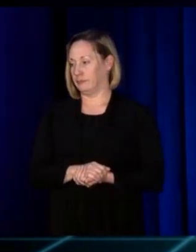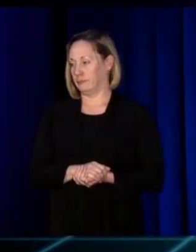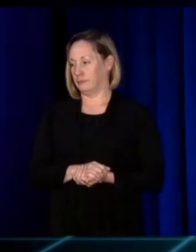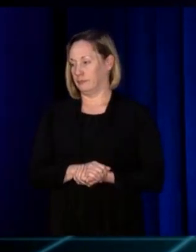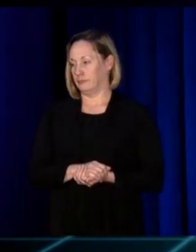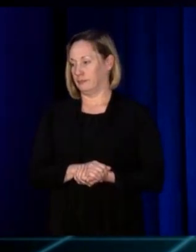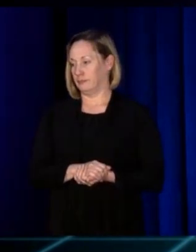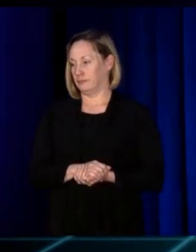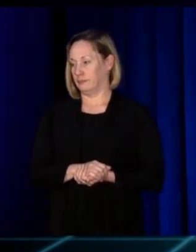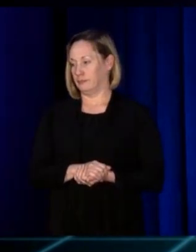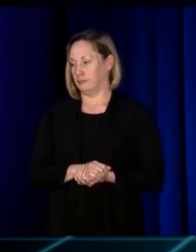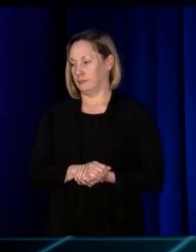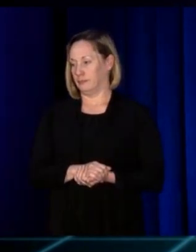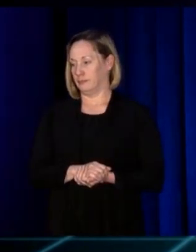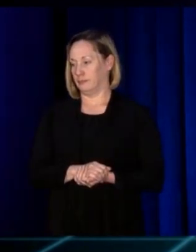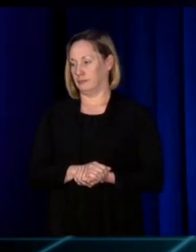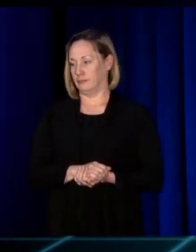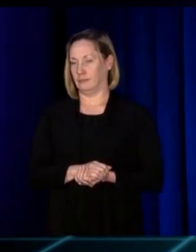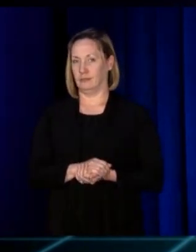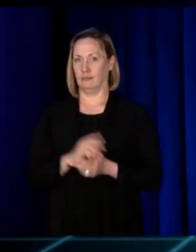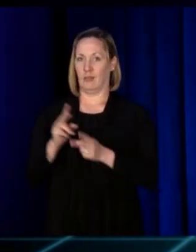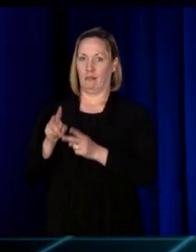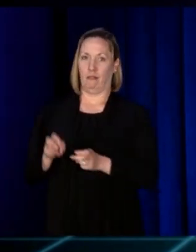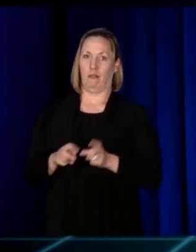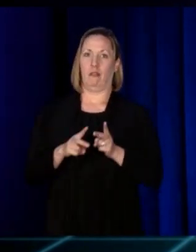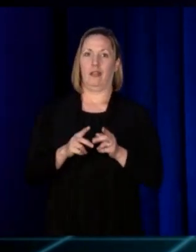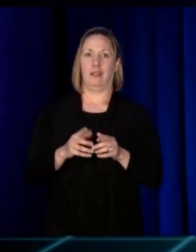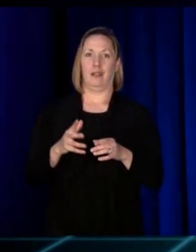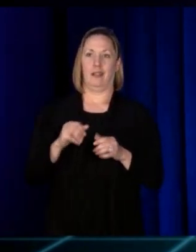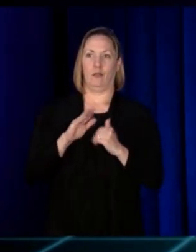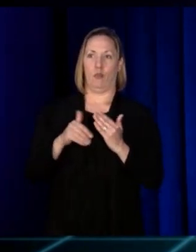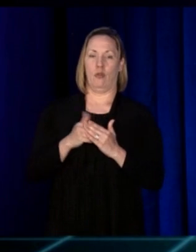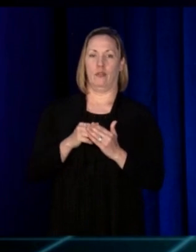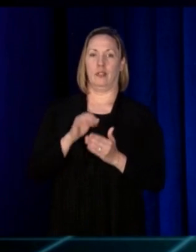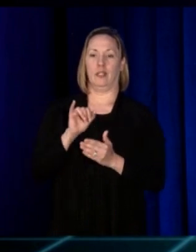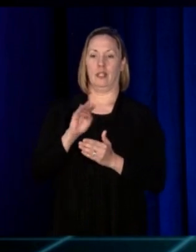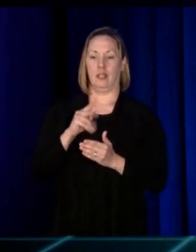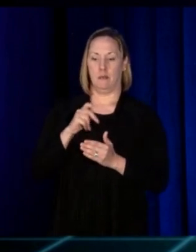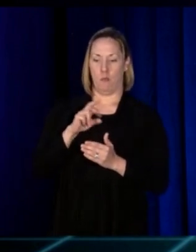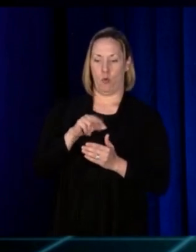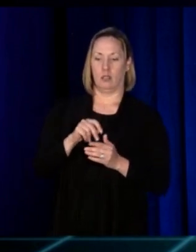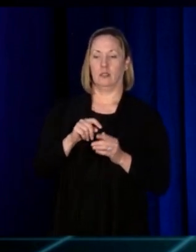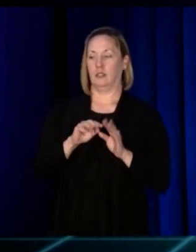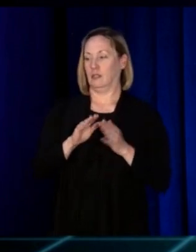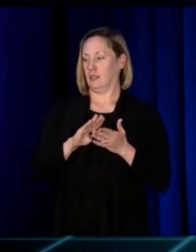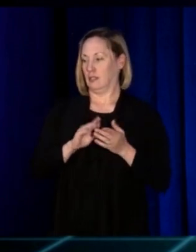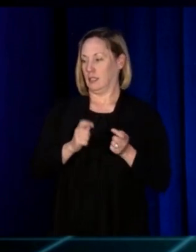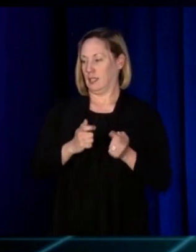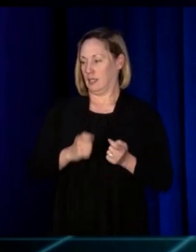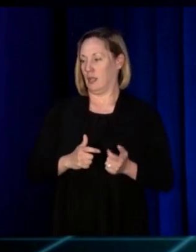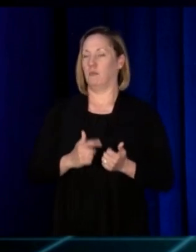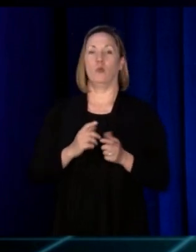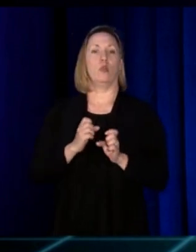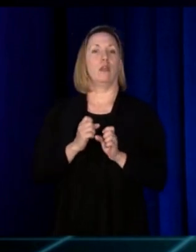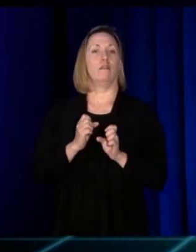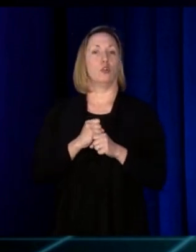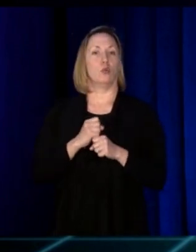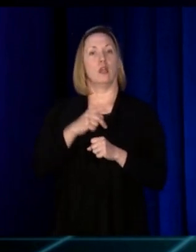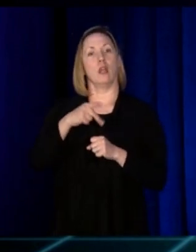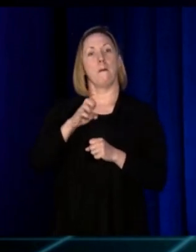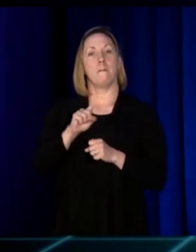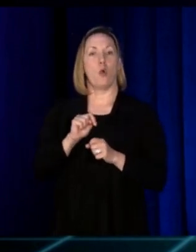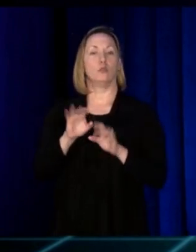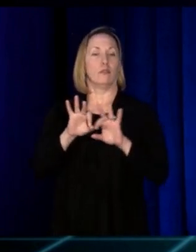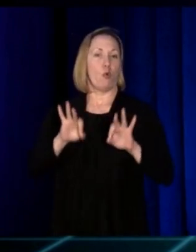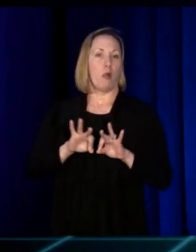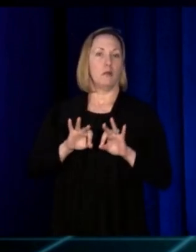because then I get my imports, remove the async, clean up the imports, boom, we got to create post form. Let's